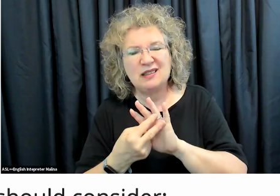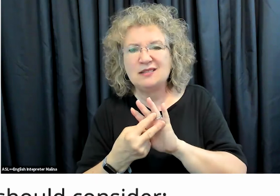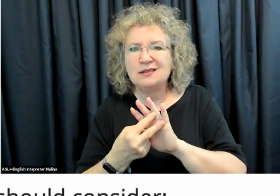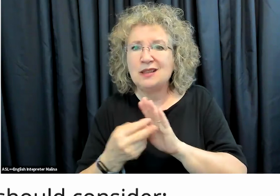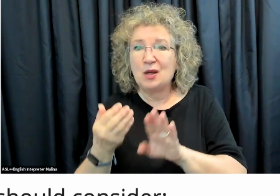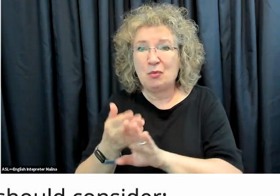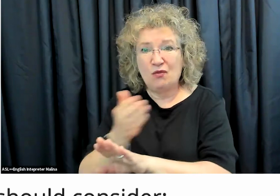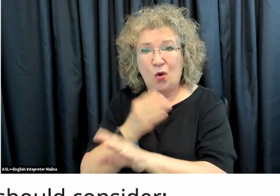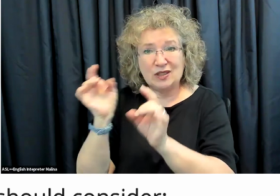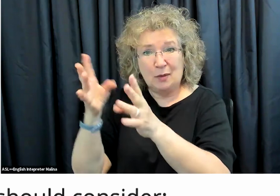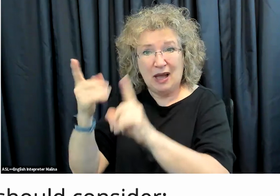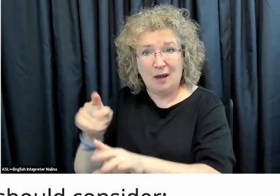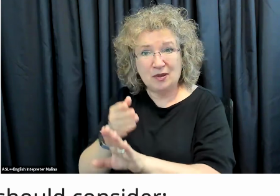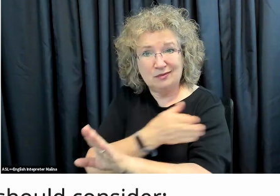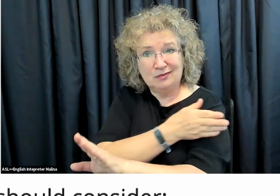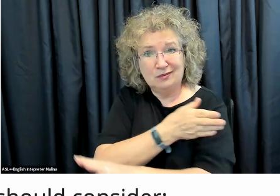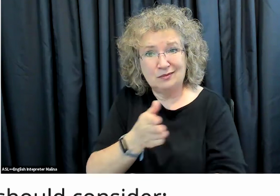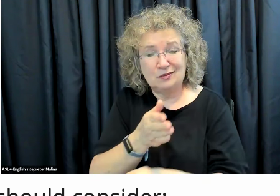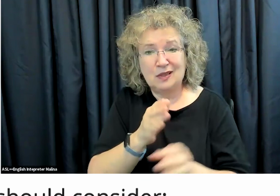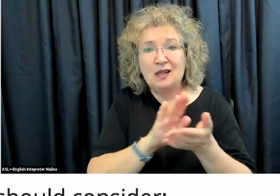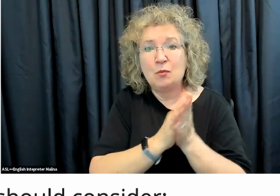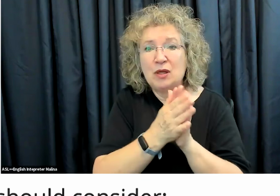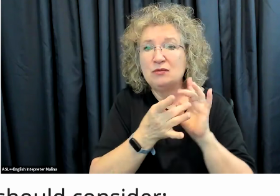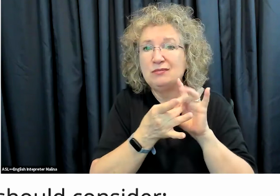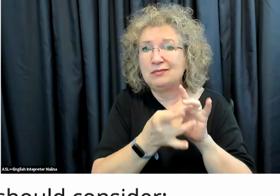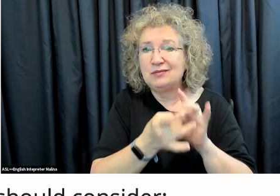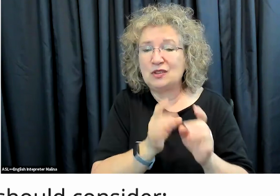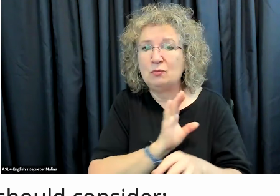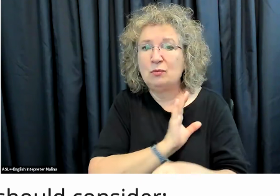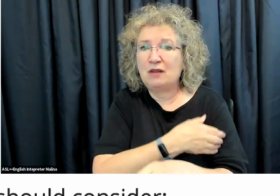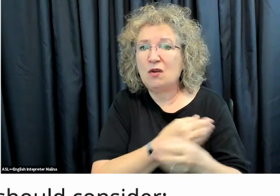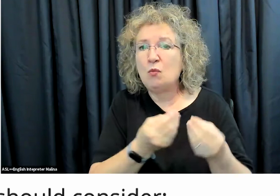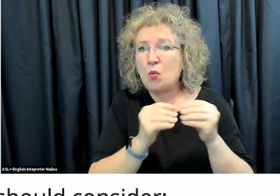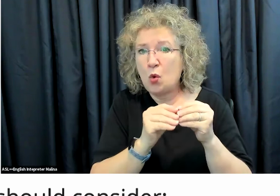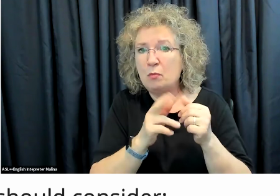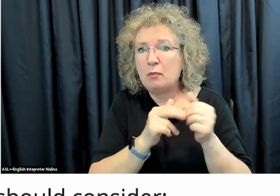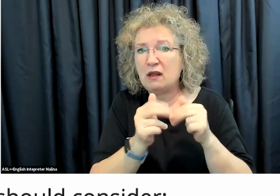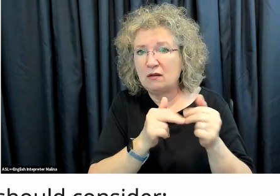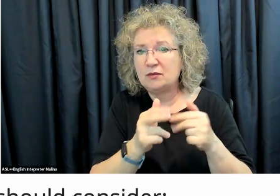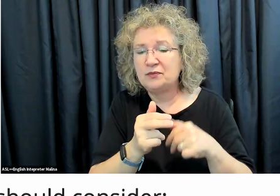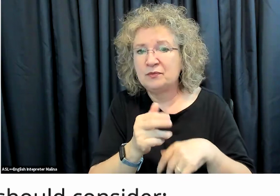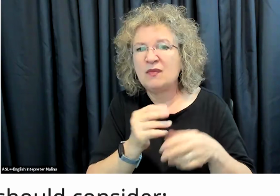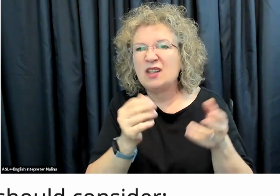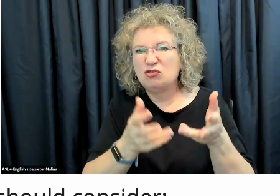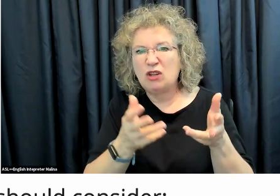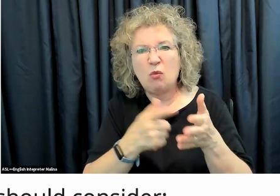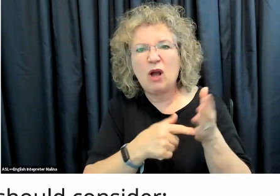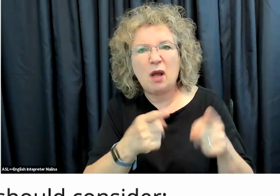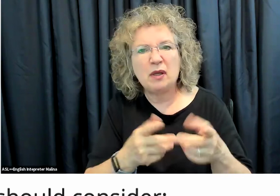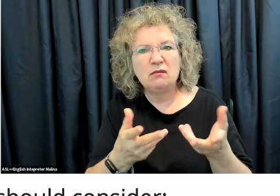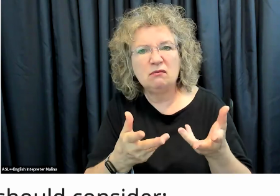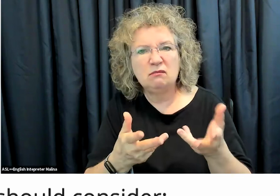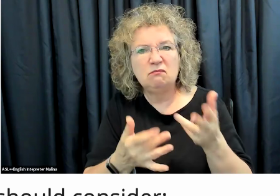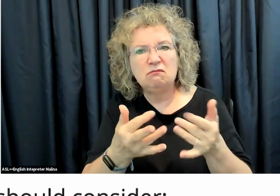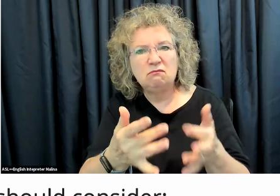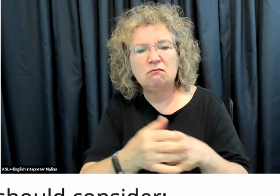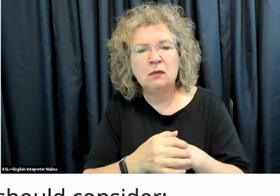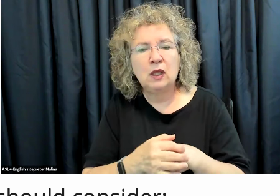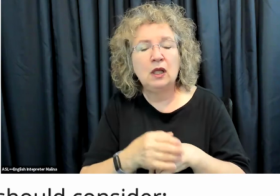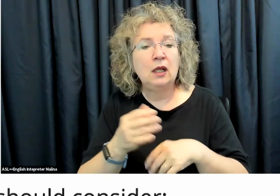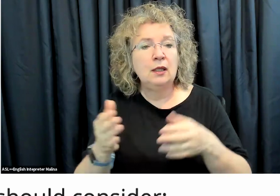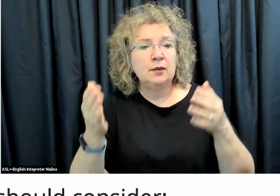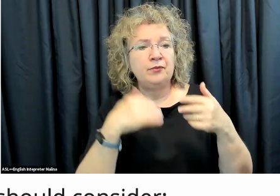that disaster strikes, having those conversations with them as well. Third, developing technology-based solutions